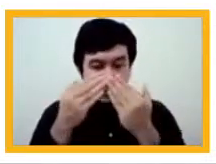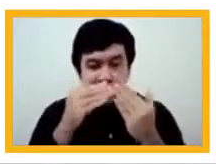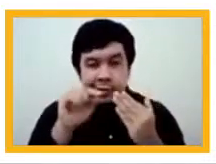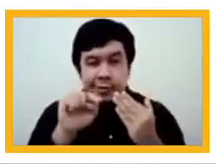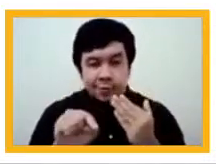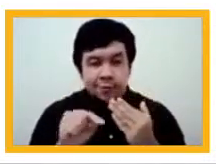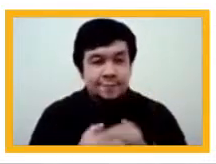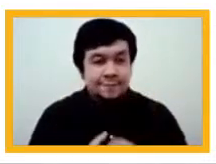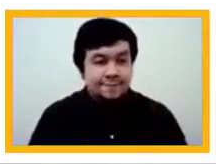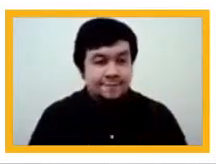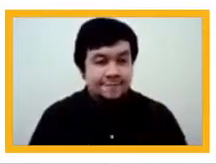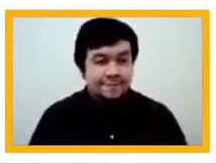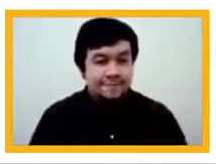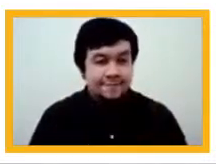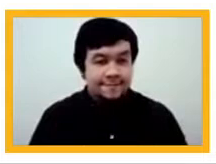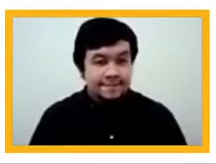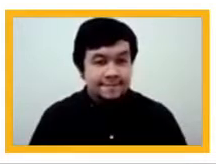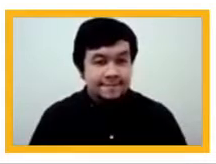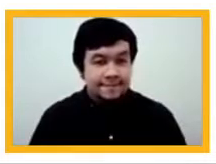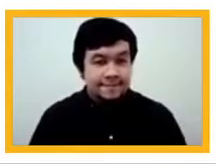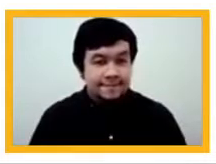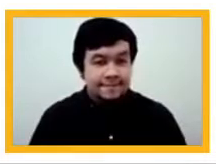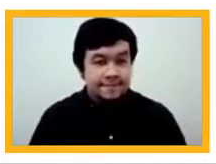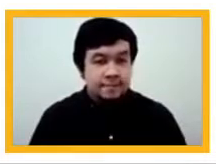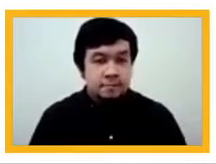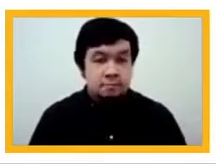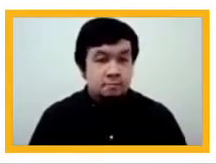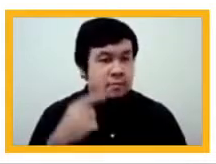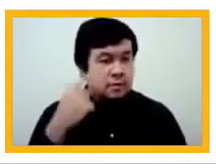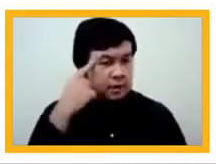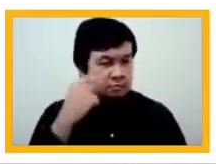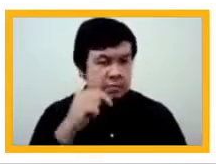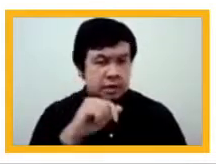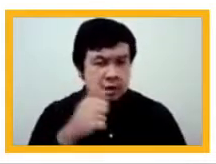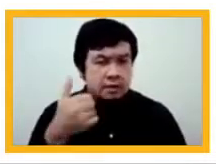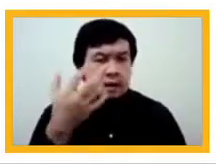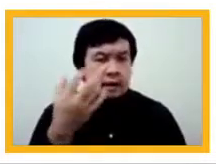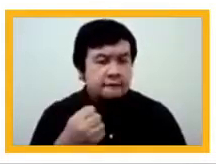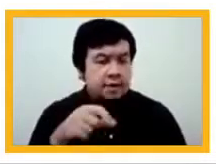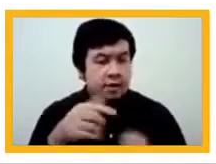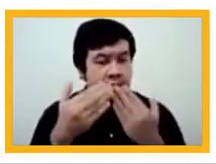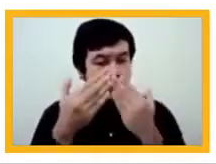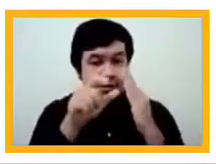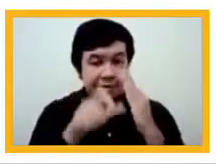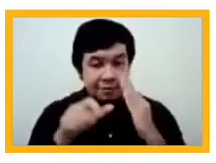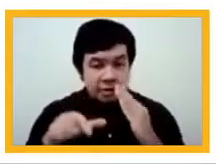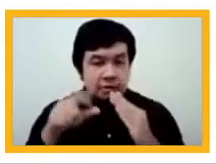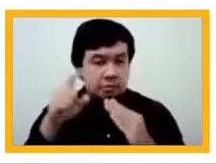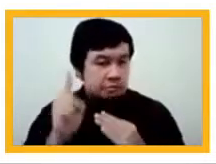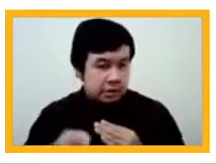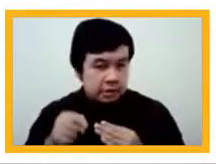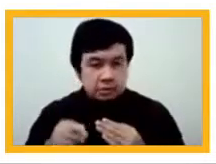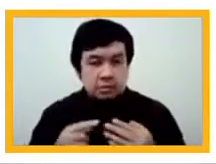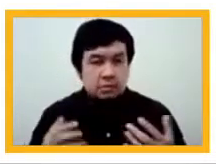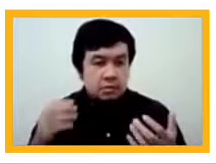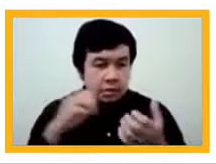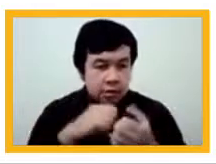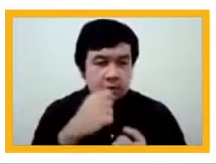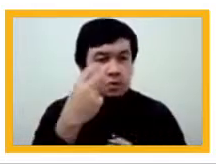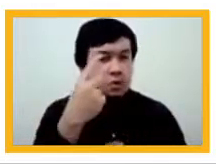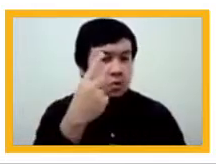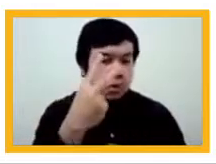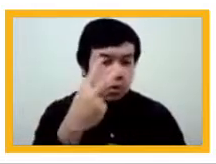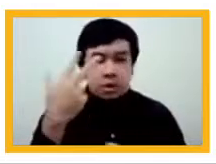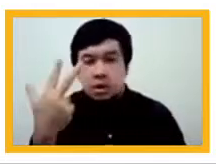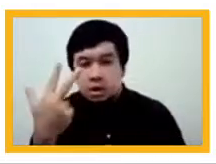I think every university student must learn at least two or three coding courses because